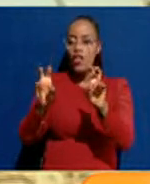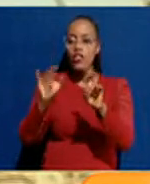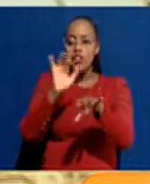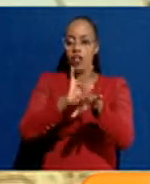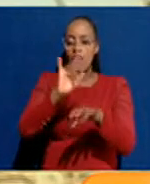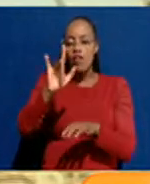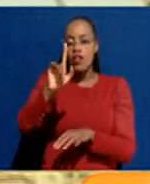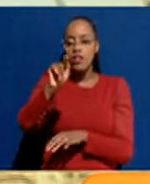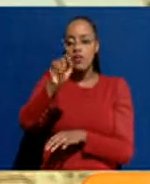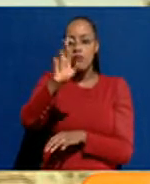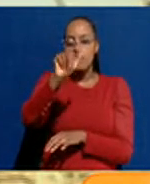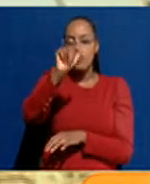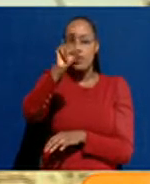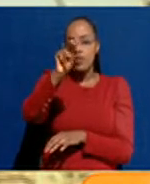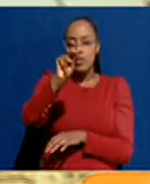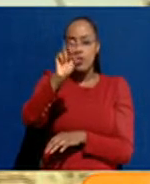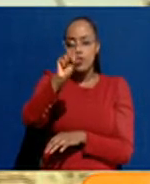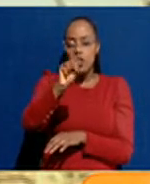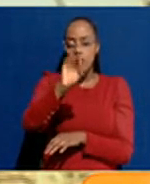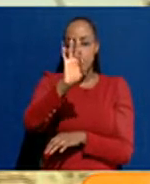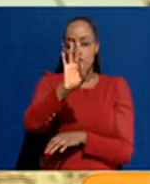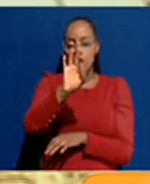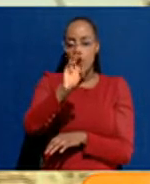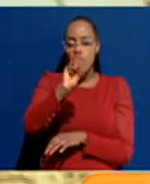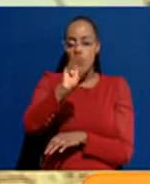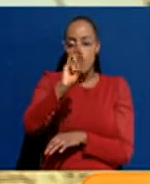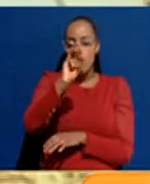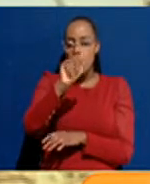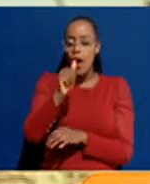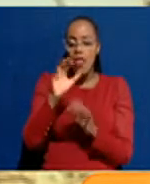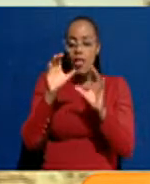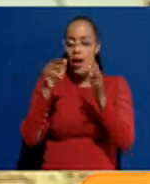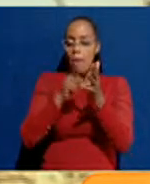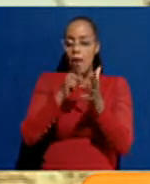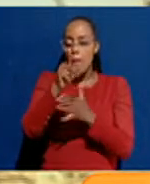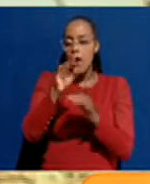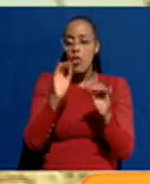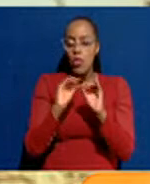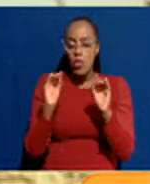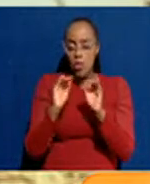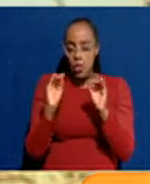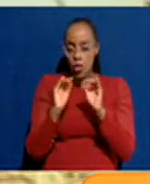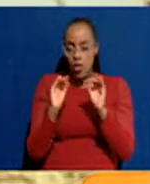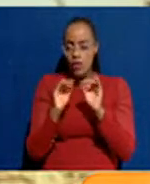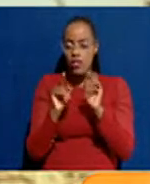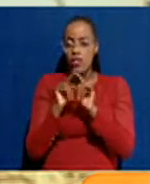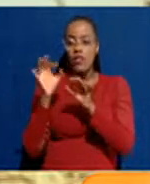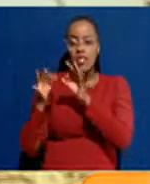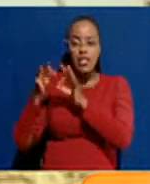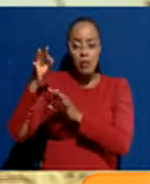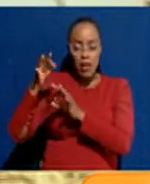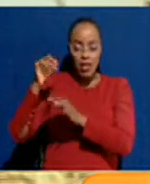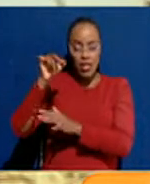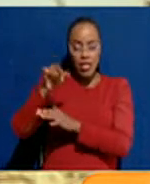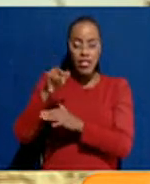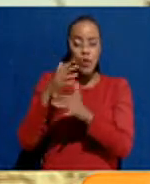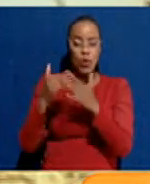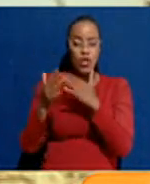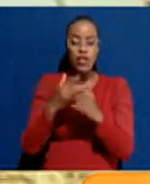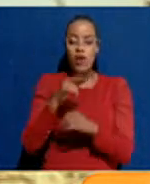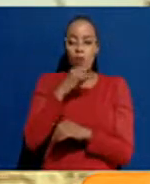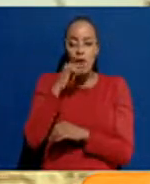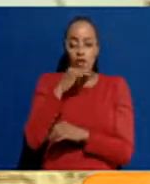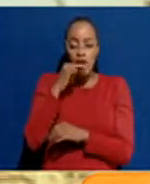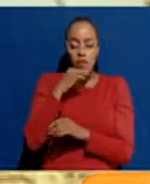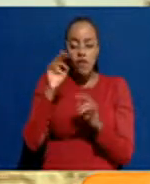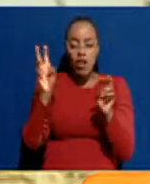affected transformers, where again, the company could not procure. So what it then had to depend on is what you have just said. Looking